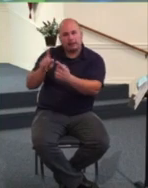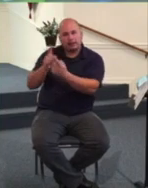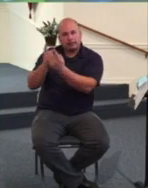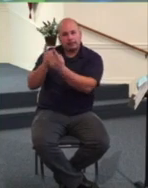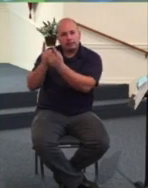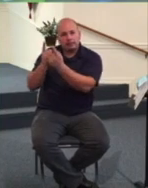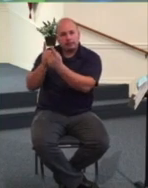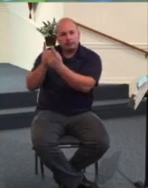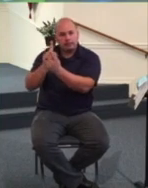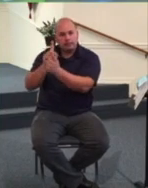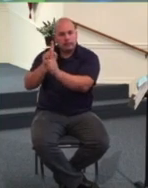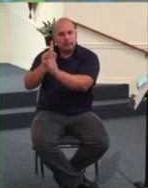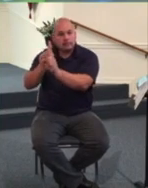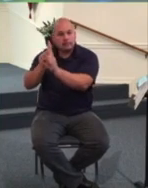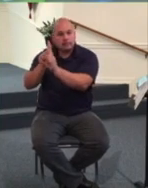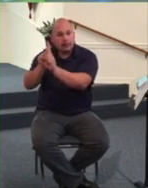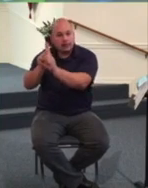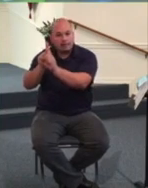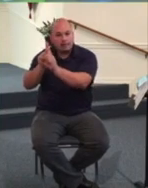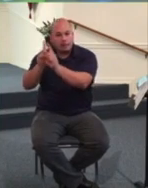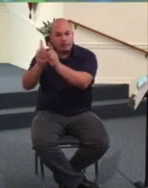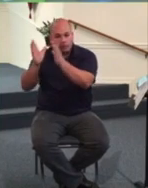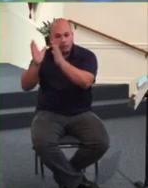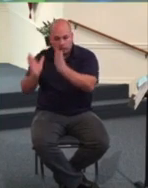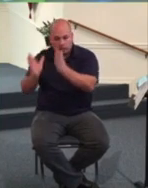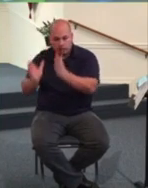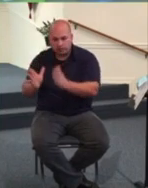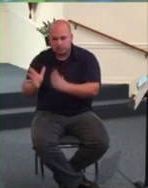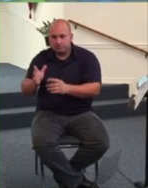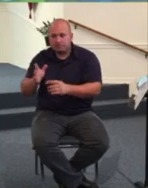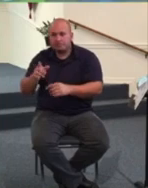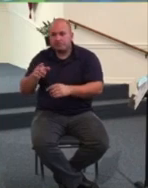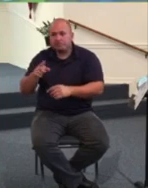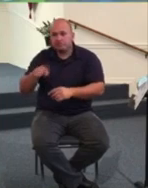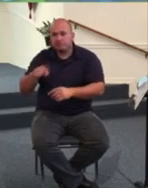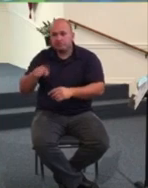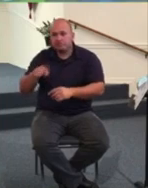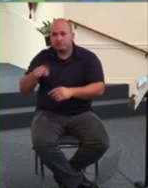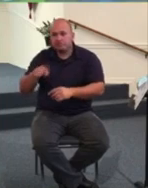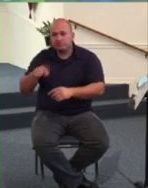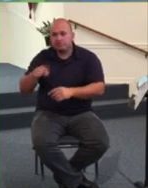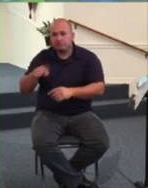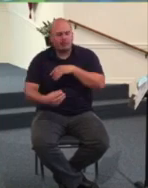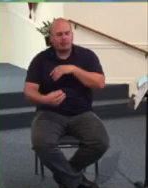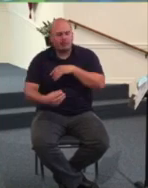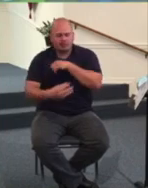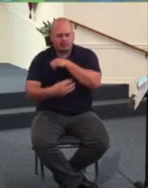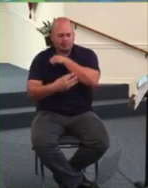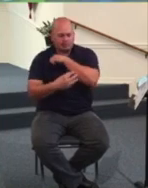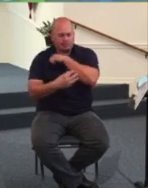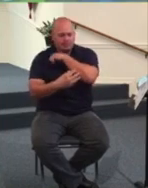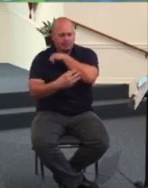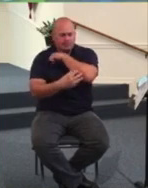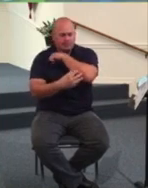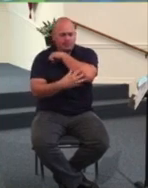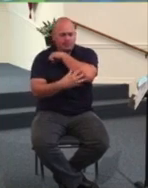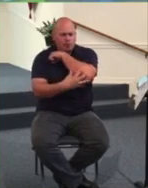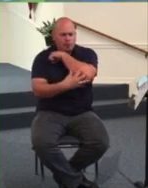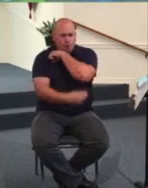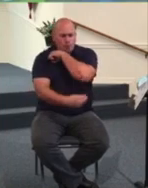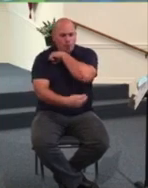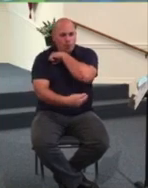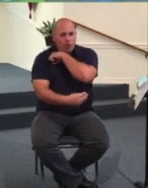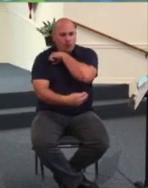"Blessed are you who are poor, for yours is the kingdom of God. Blessed are you who